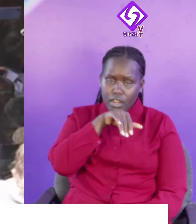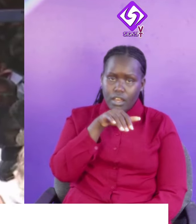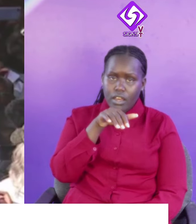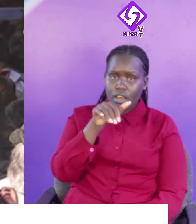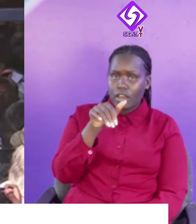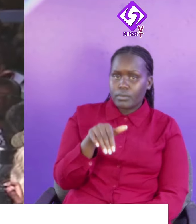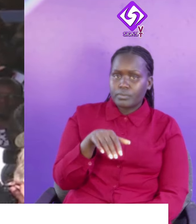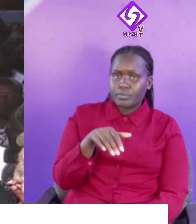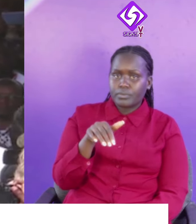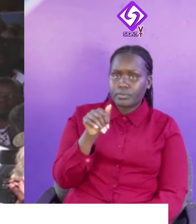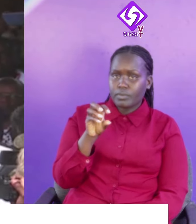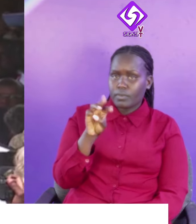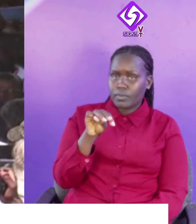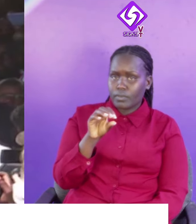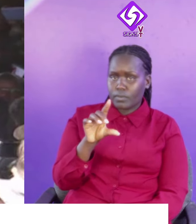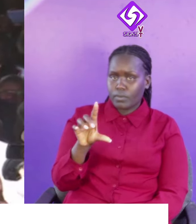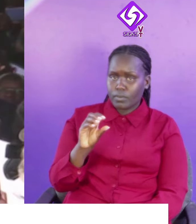Amolo Odinga,